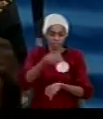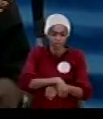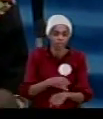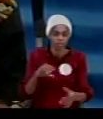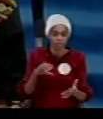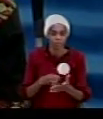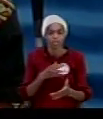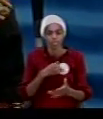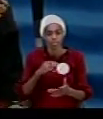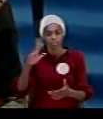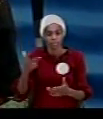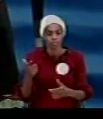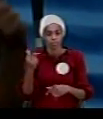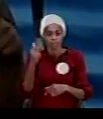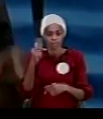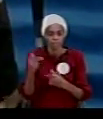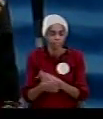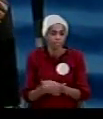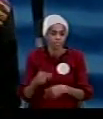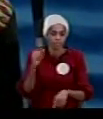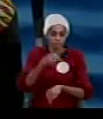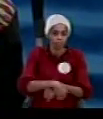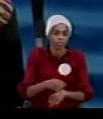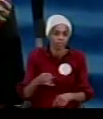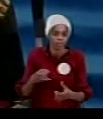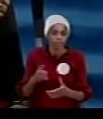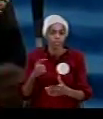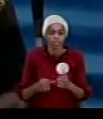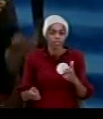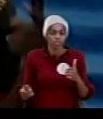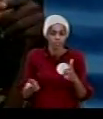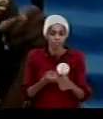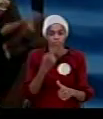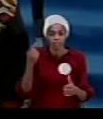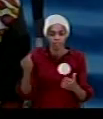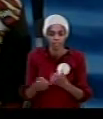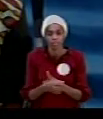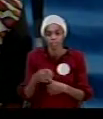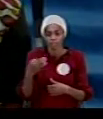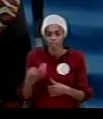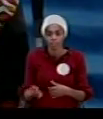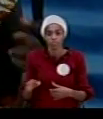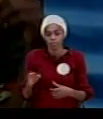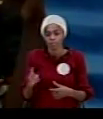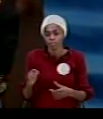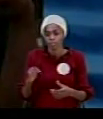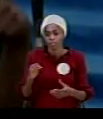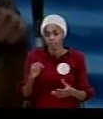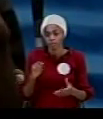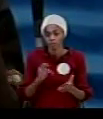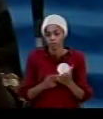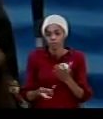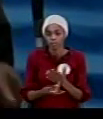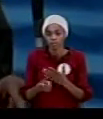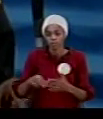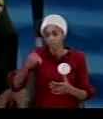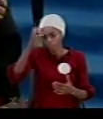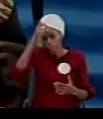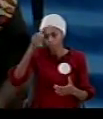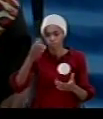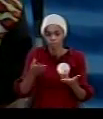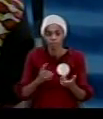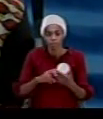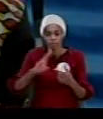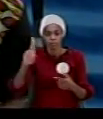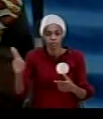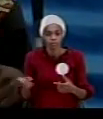I overcame it. And the first day of this crusade, the Lord reconfirmed it. The devil wanted to use his sister again to